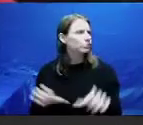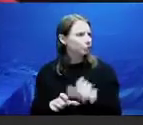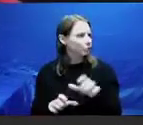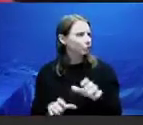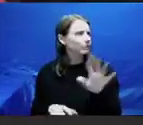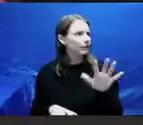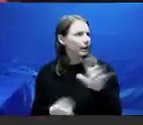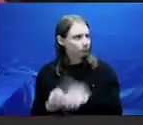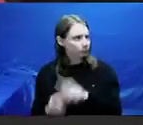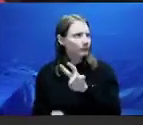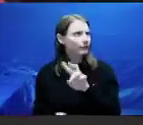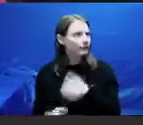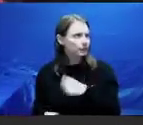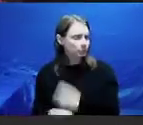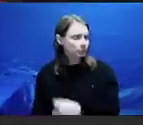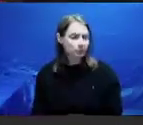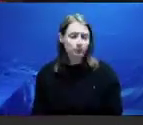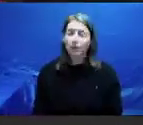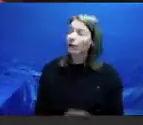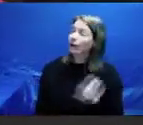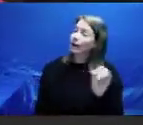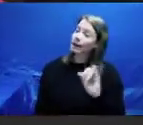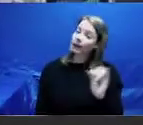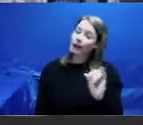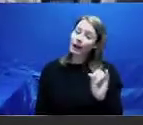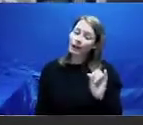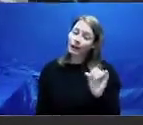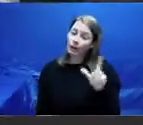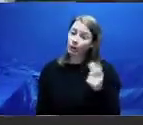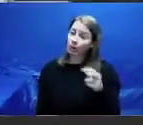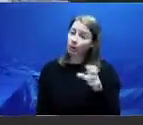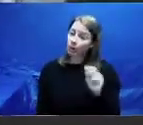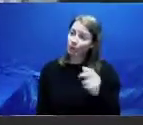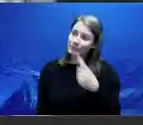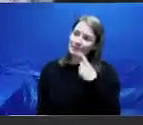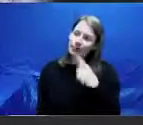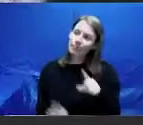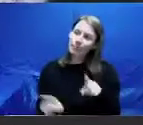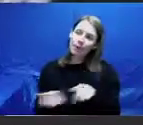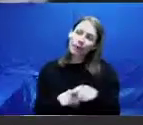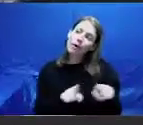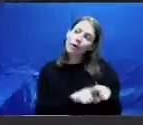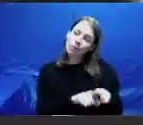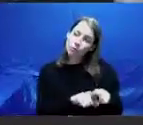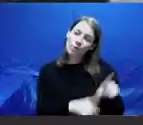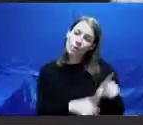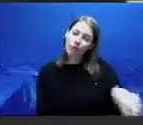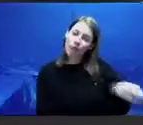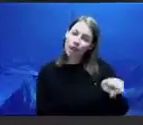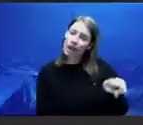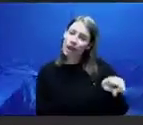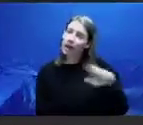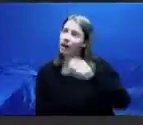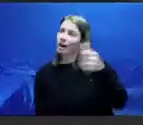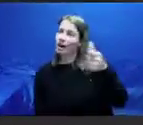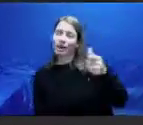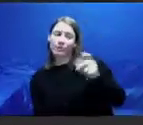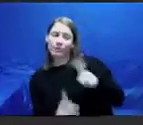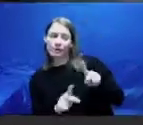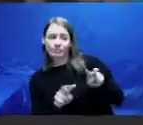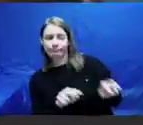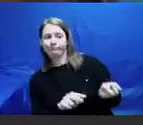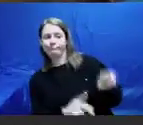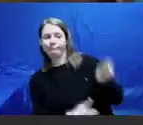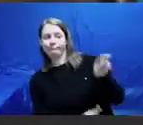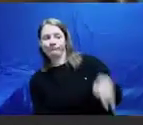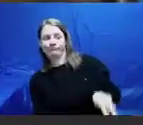also they were treated differently than the rest of the people, and they were controlled by different people. People